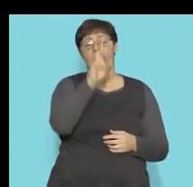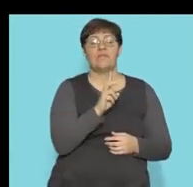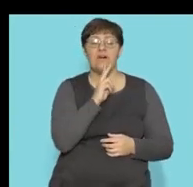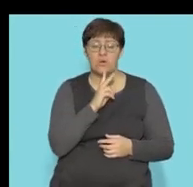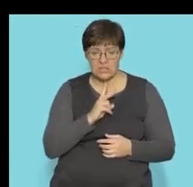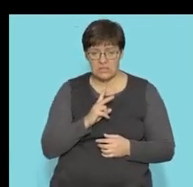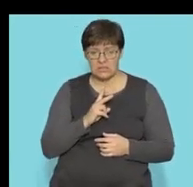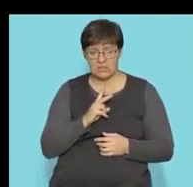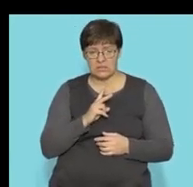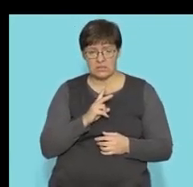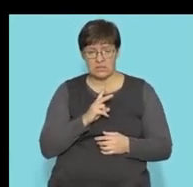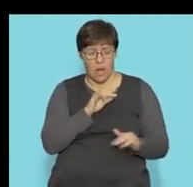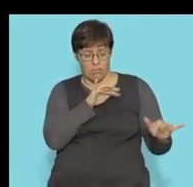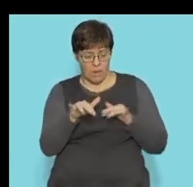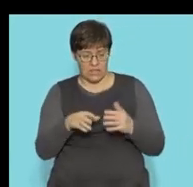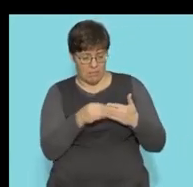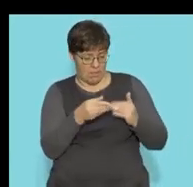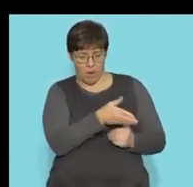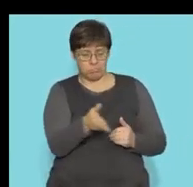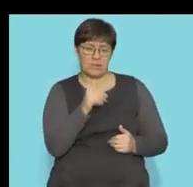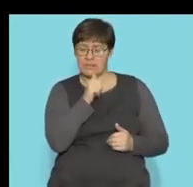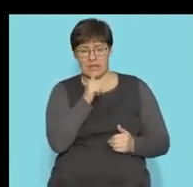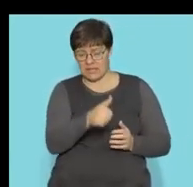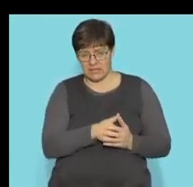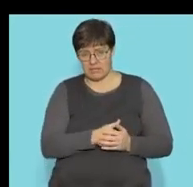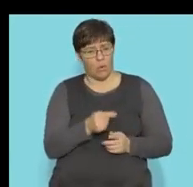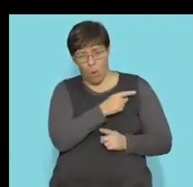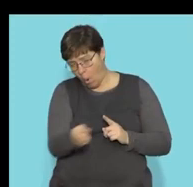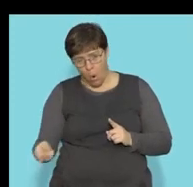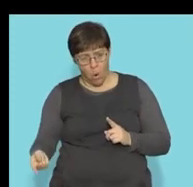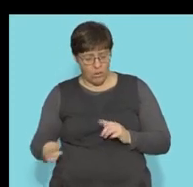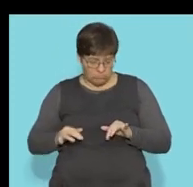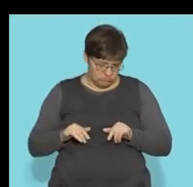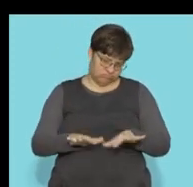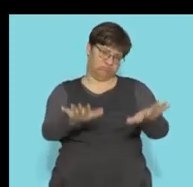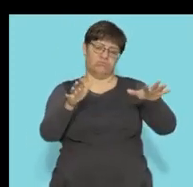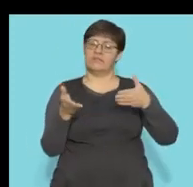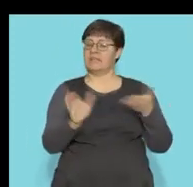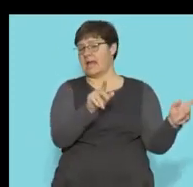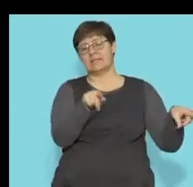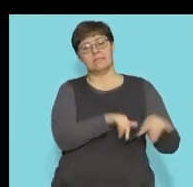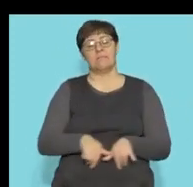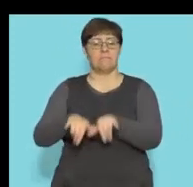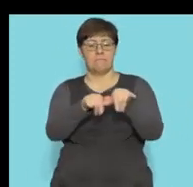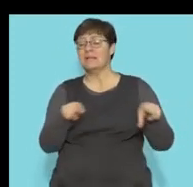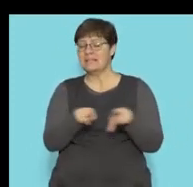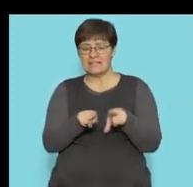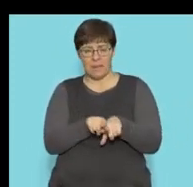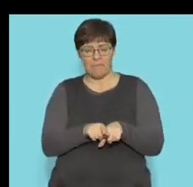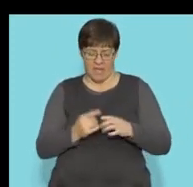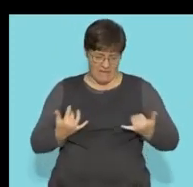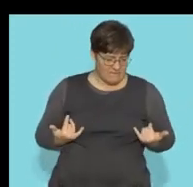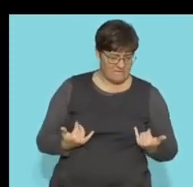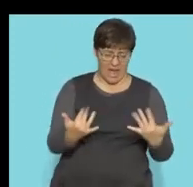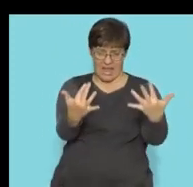2,000 members of the population? No, they'll all be killed. In the same way, veld fire